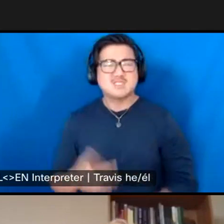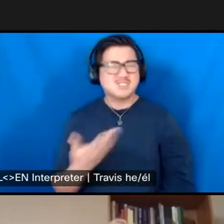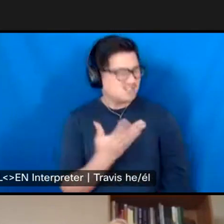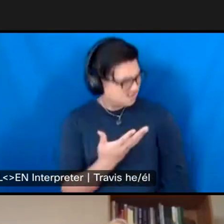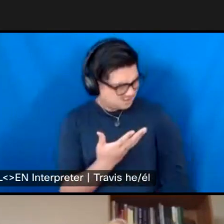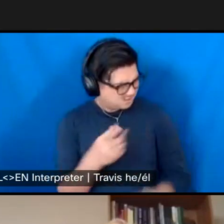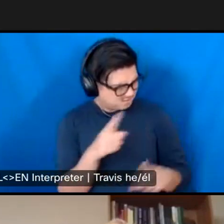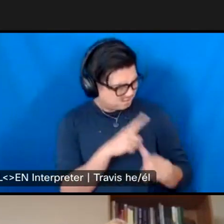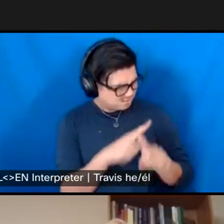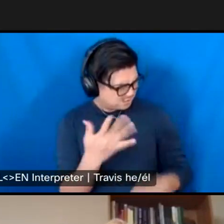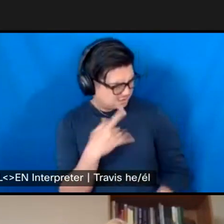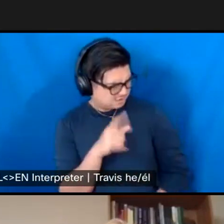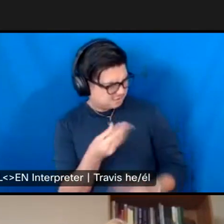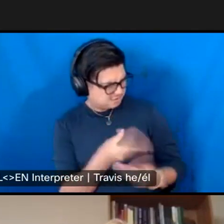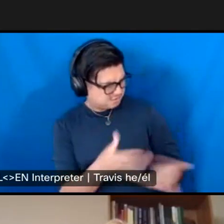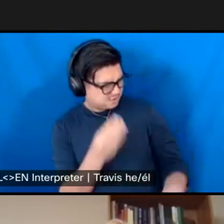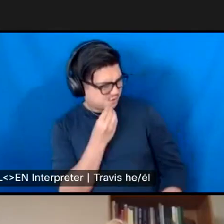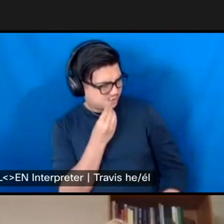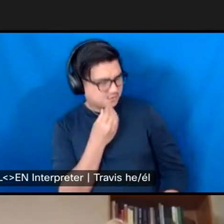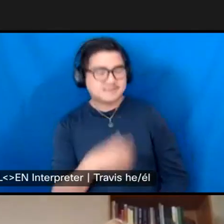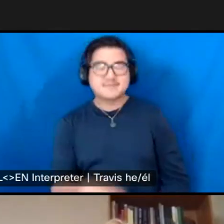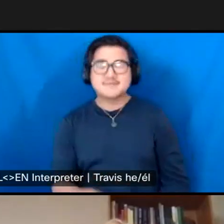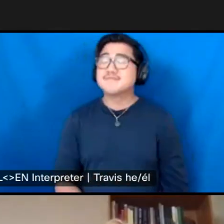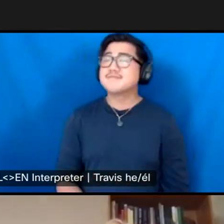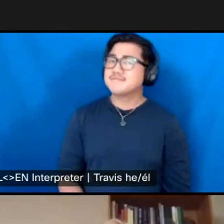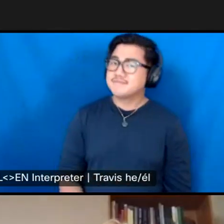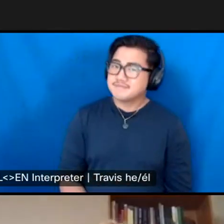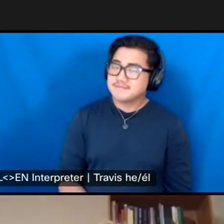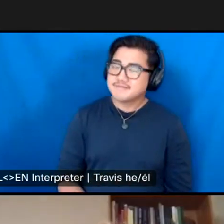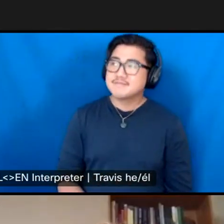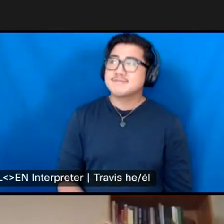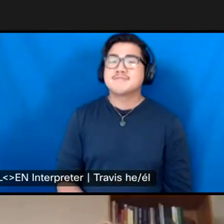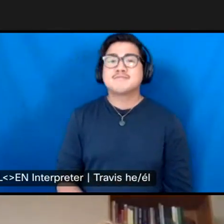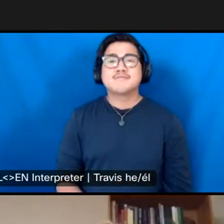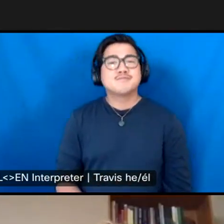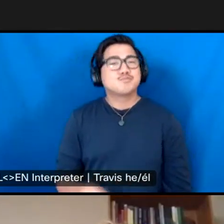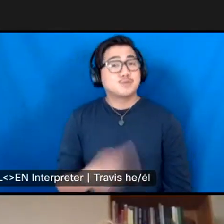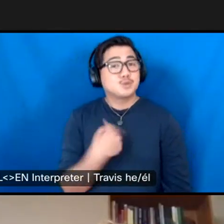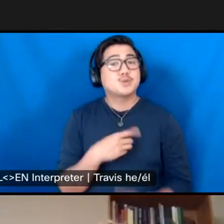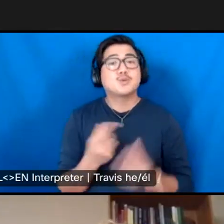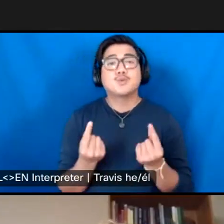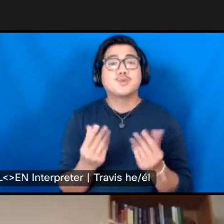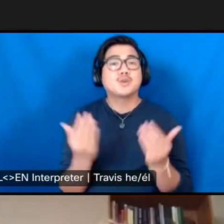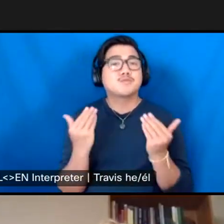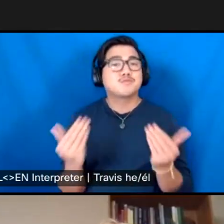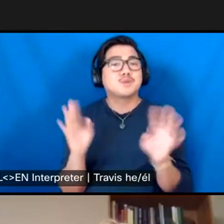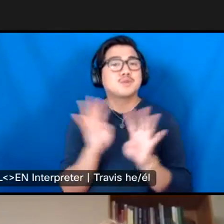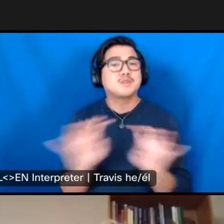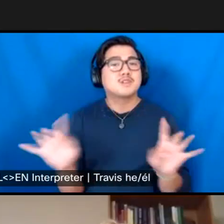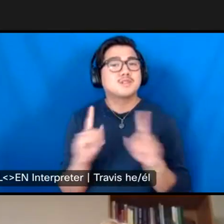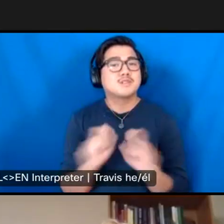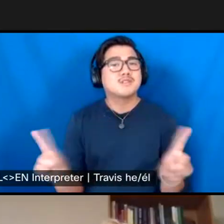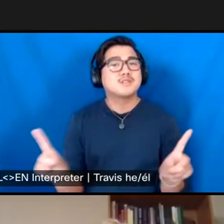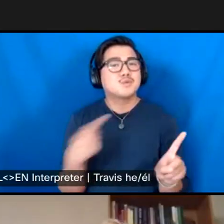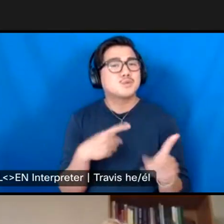you have to provide food for our students? So we went ahead and did a survey and found that 2/3